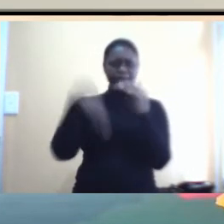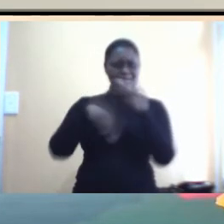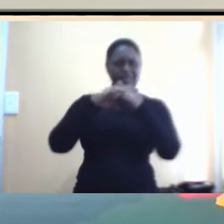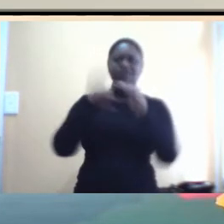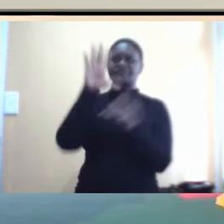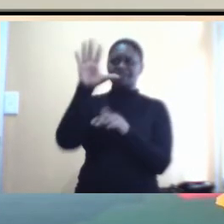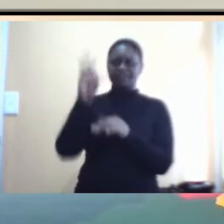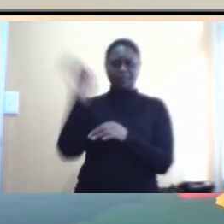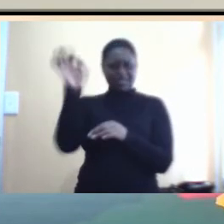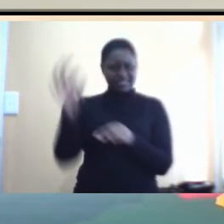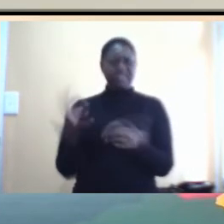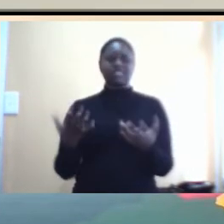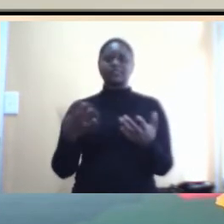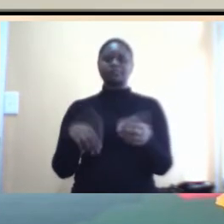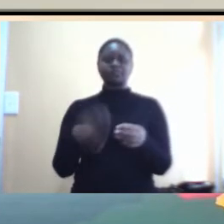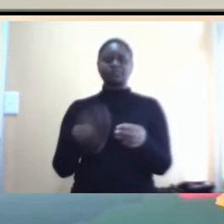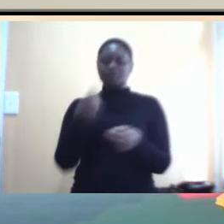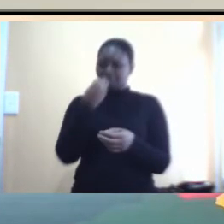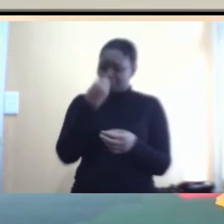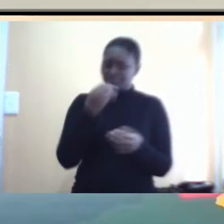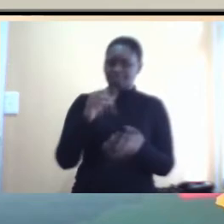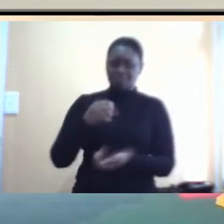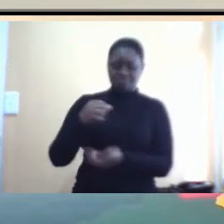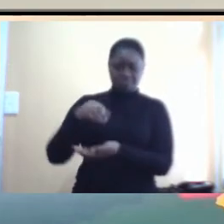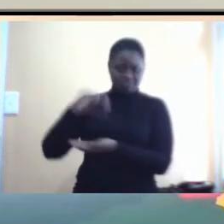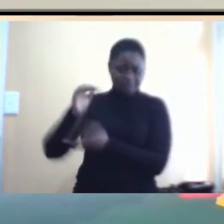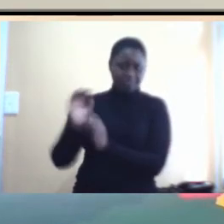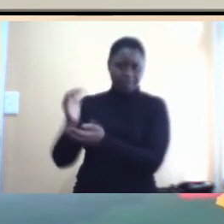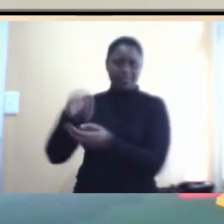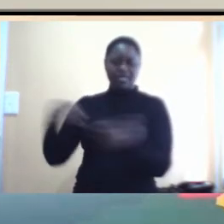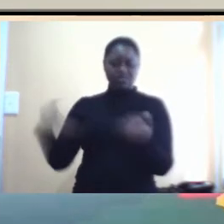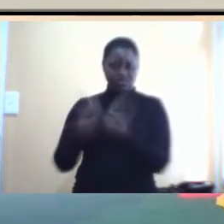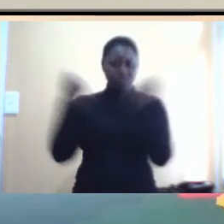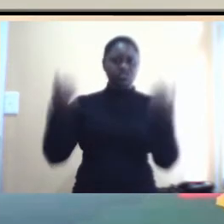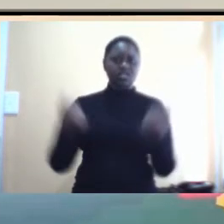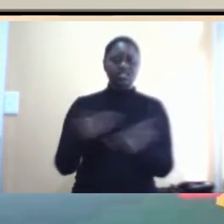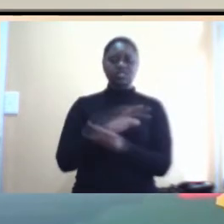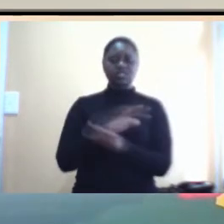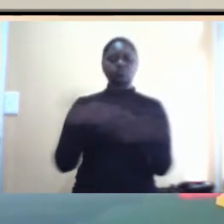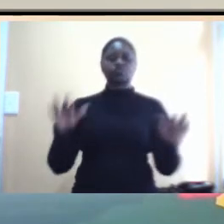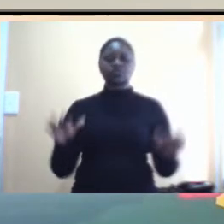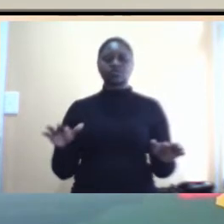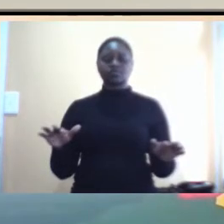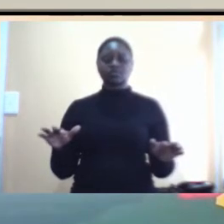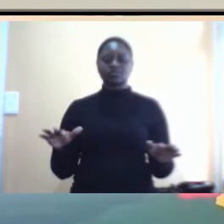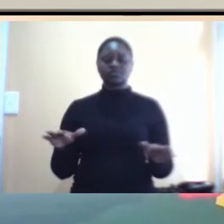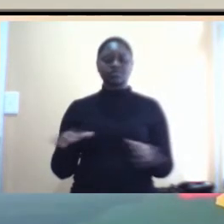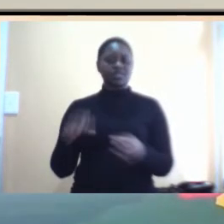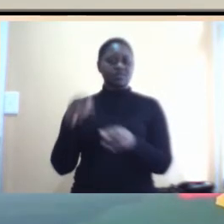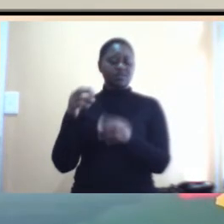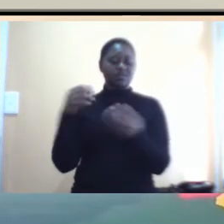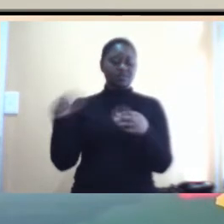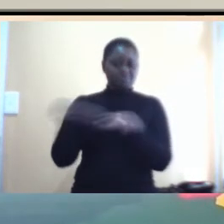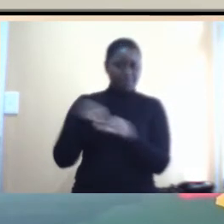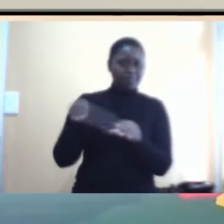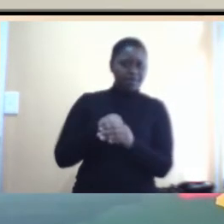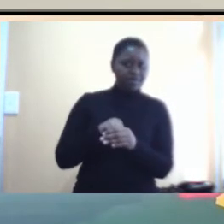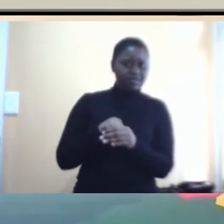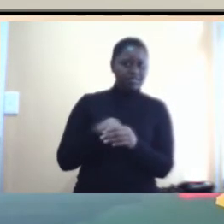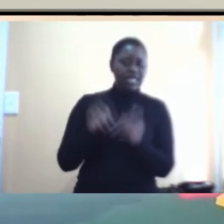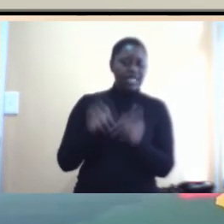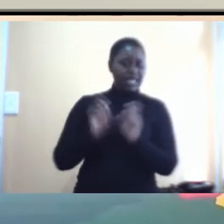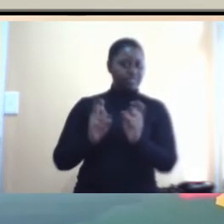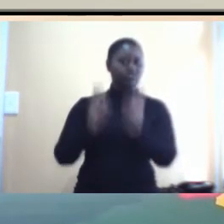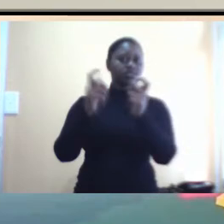Food security remains a critical challenge. If it's not addressed prudently and